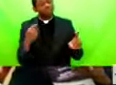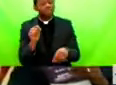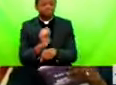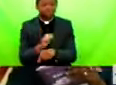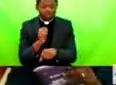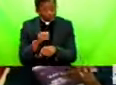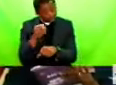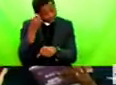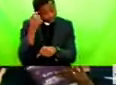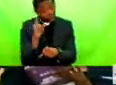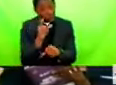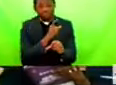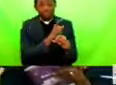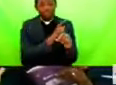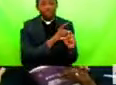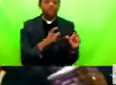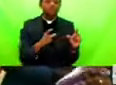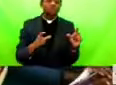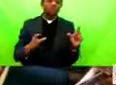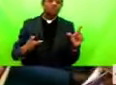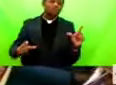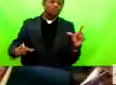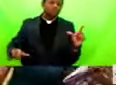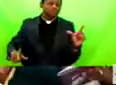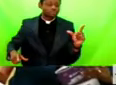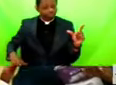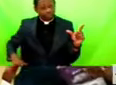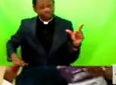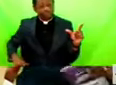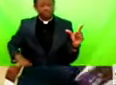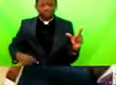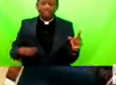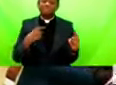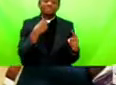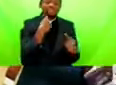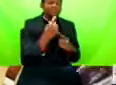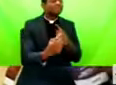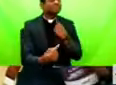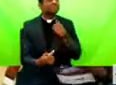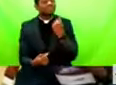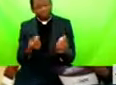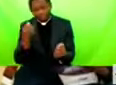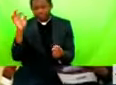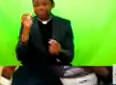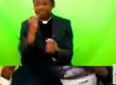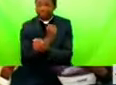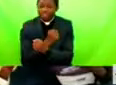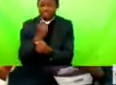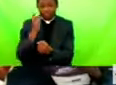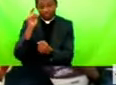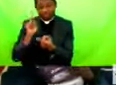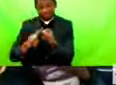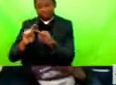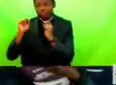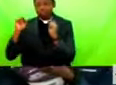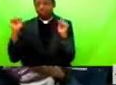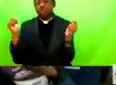doing the work of the Lord. Oh, telling of his love